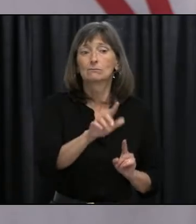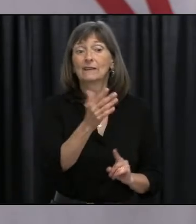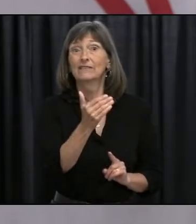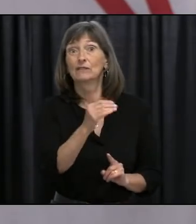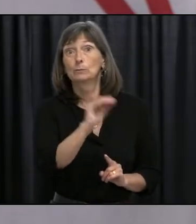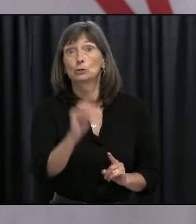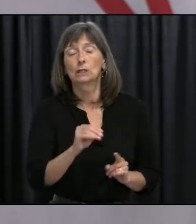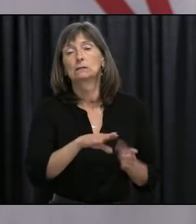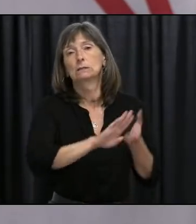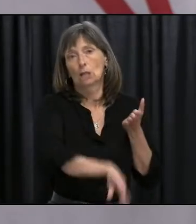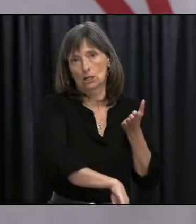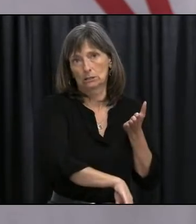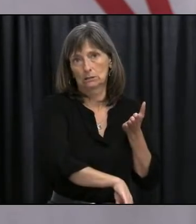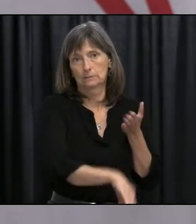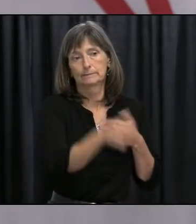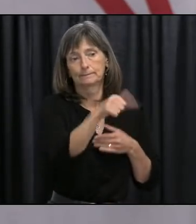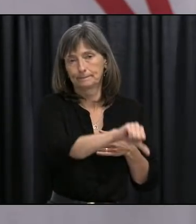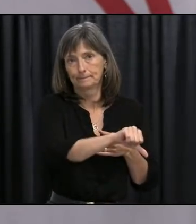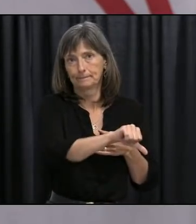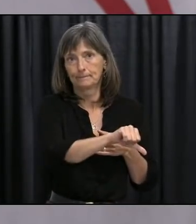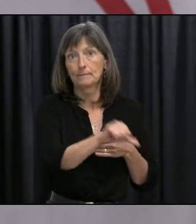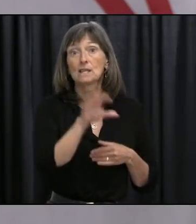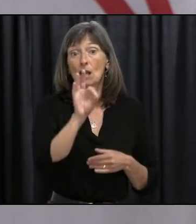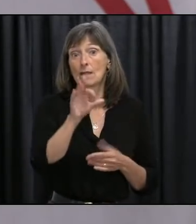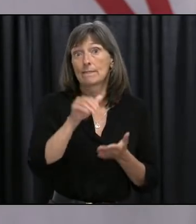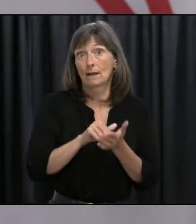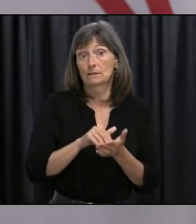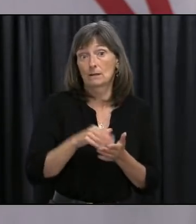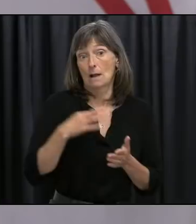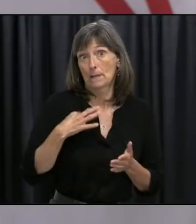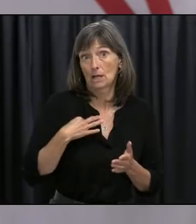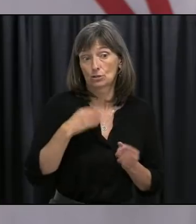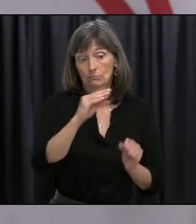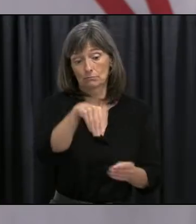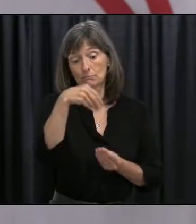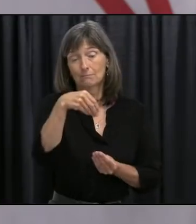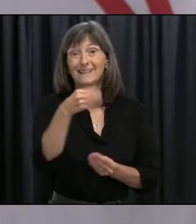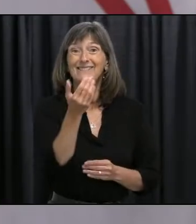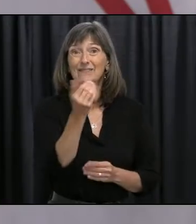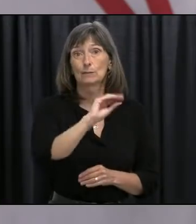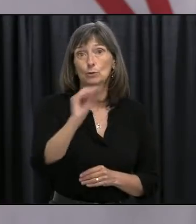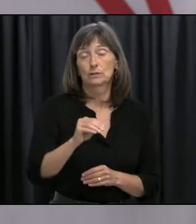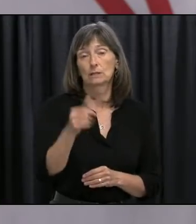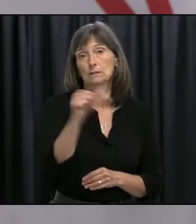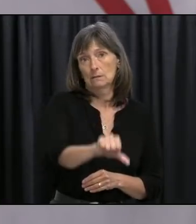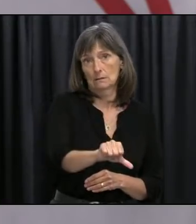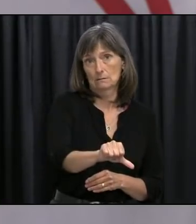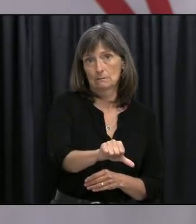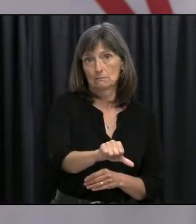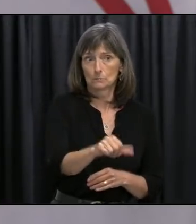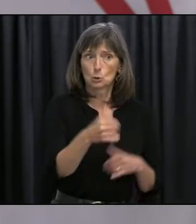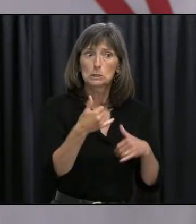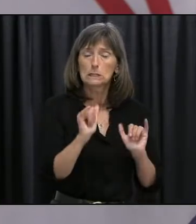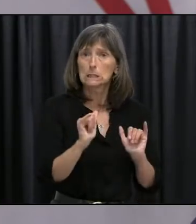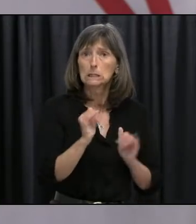been denied. Over 9,000 people have applied, 15% have been denied access to our province. So there's still people coming in. And keep